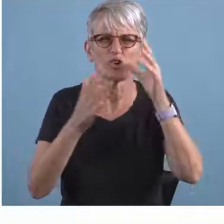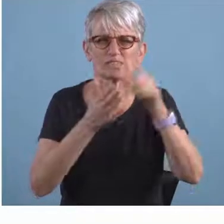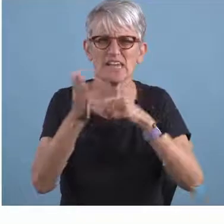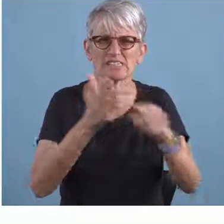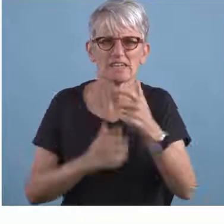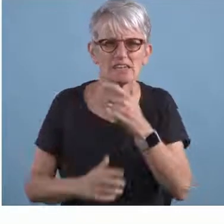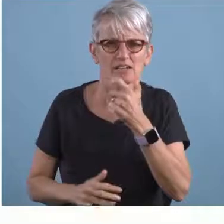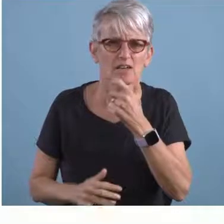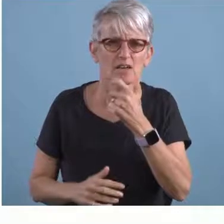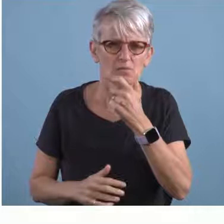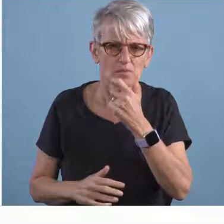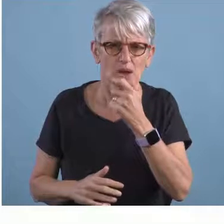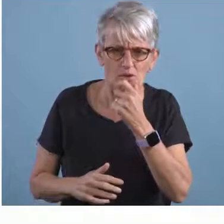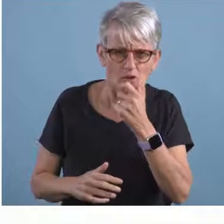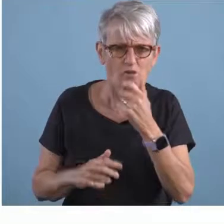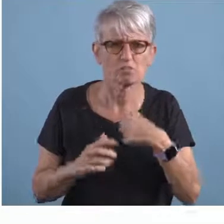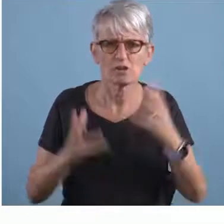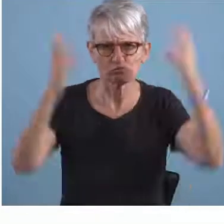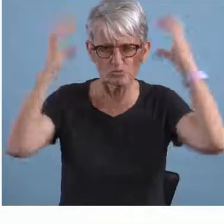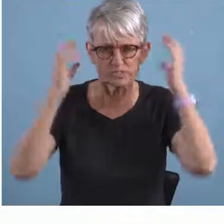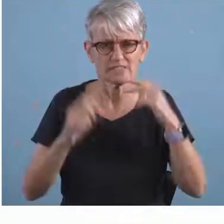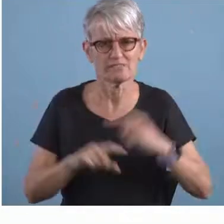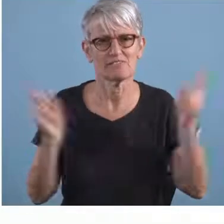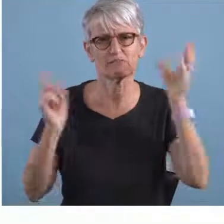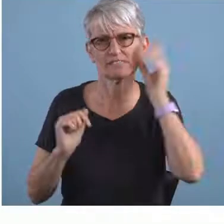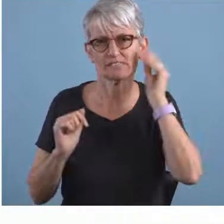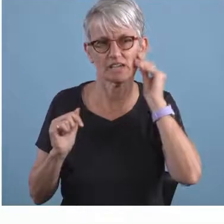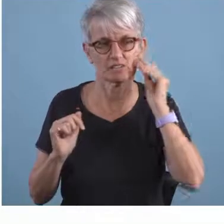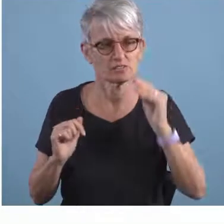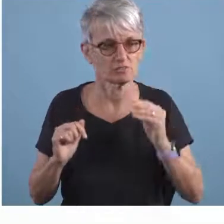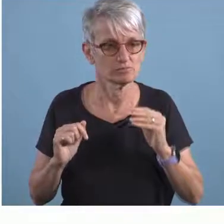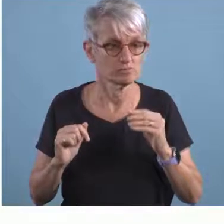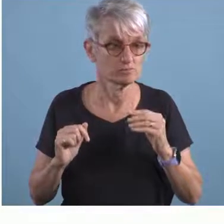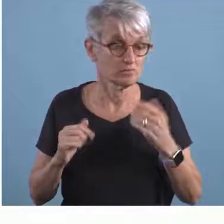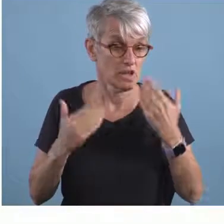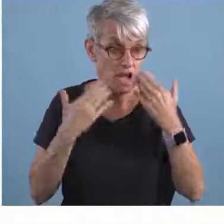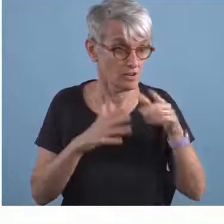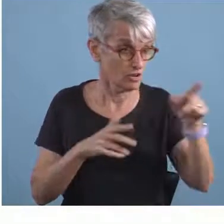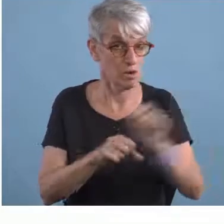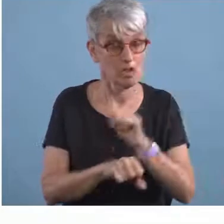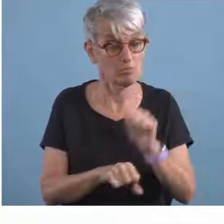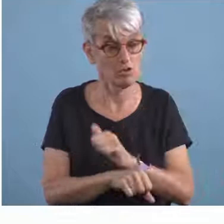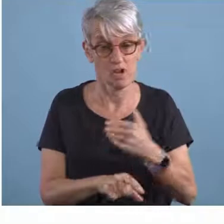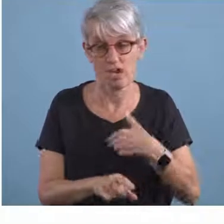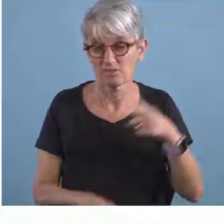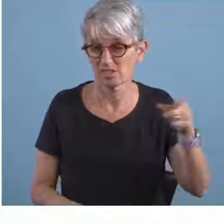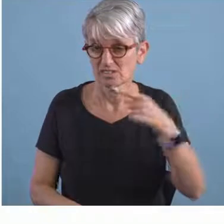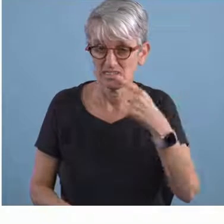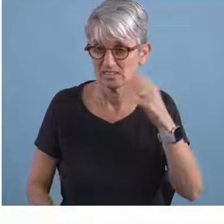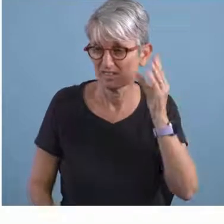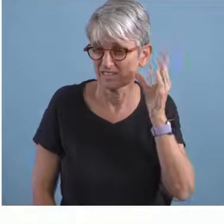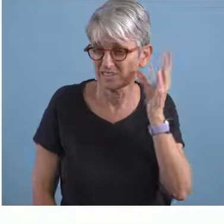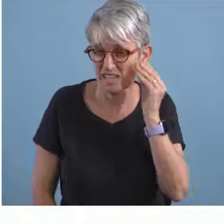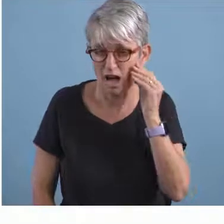that on and see if the quality of sound is any different. And I don't know what you've got going there in Alberta, but he said the sound